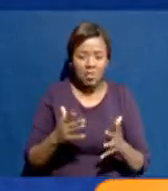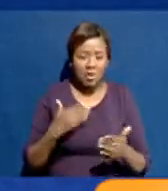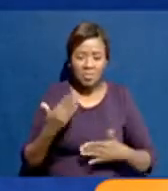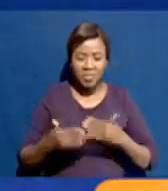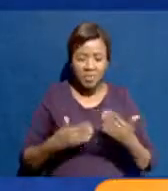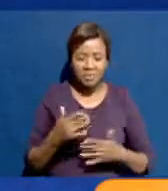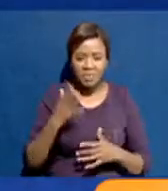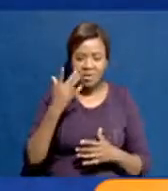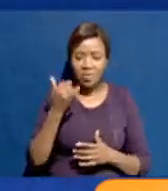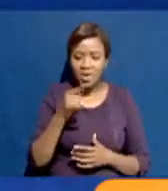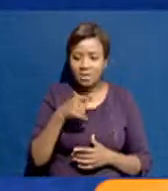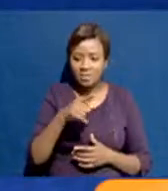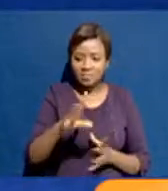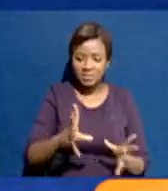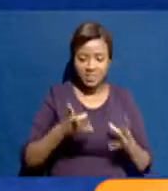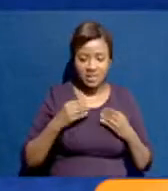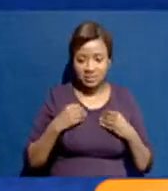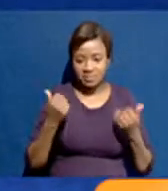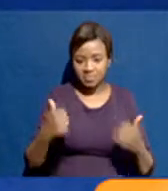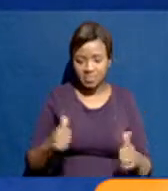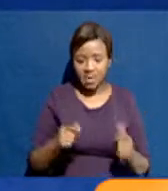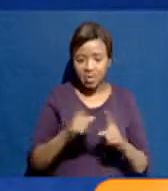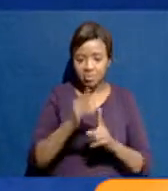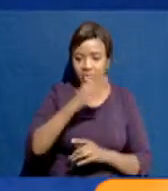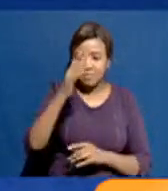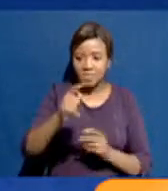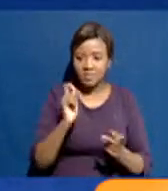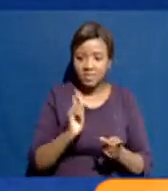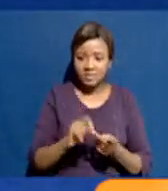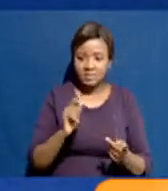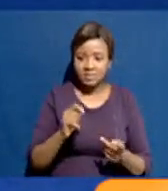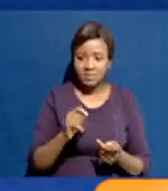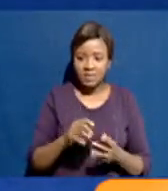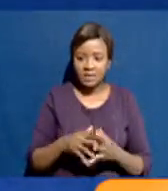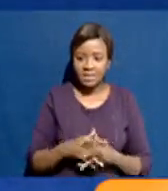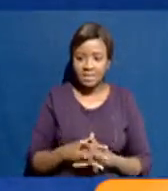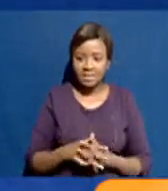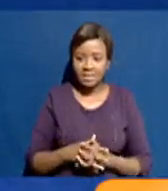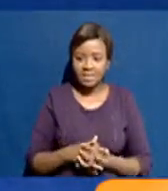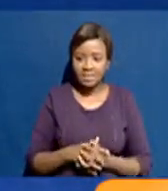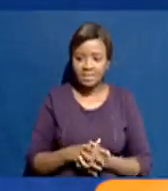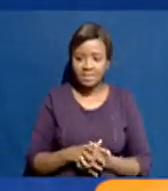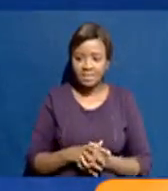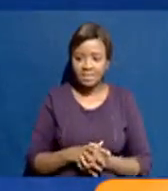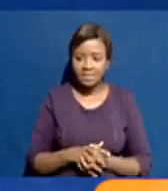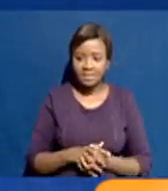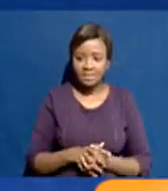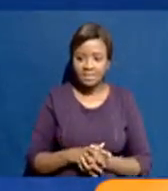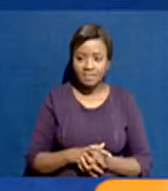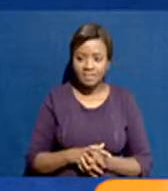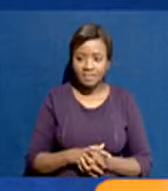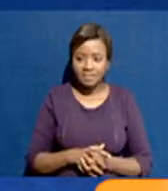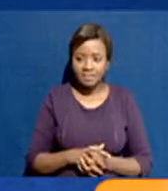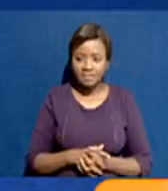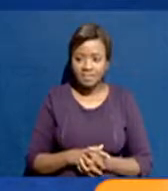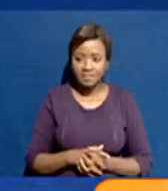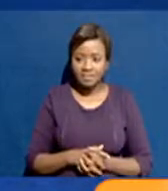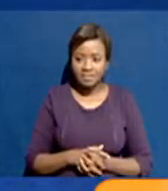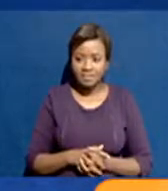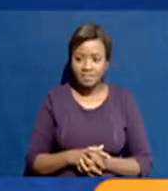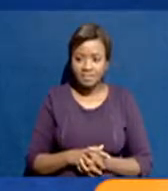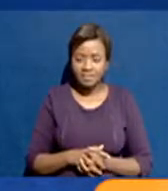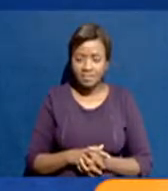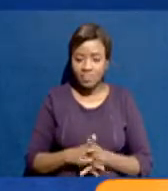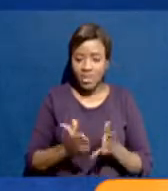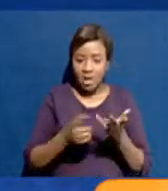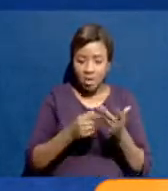or haven't ever tested. I don't know if there's some numbers around that with young people on how many of them